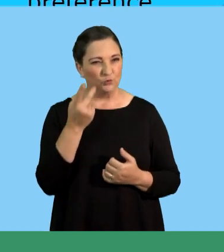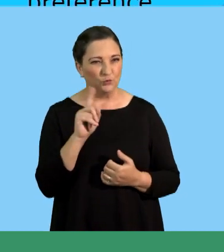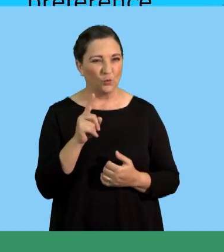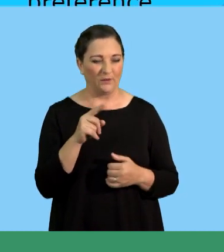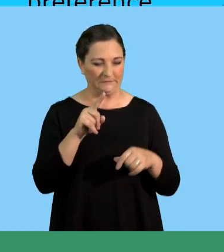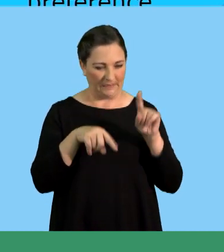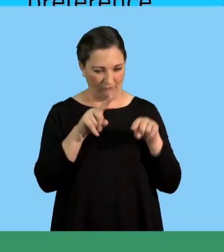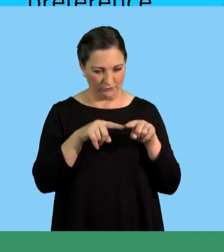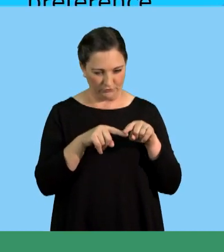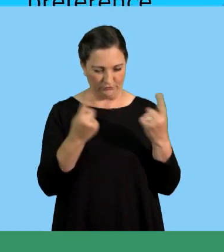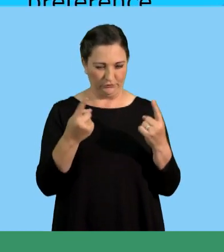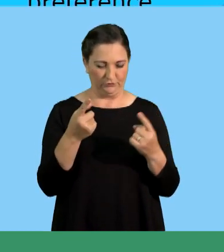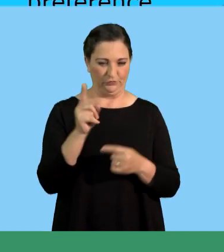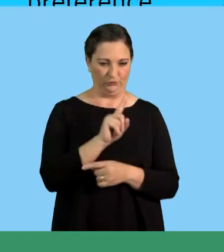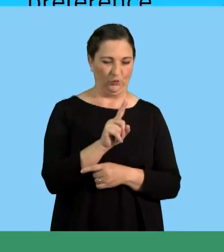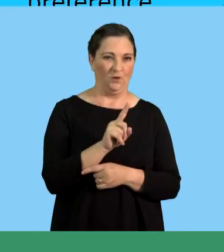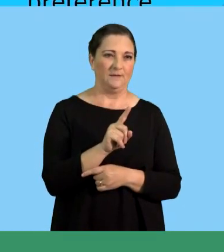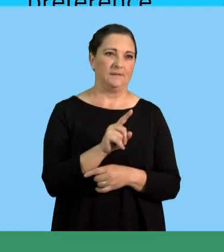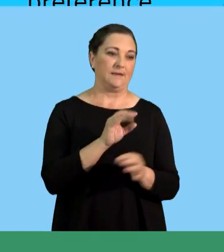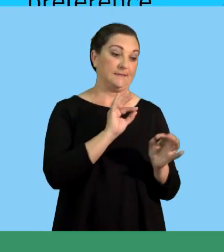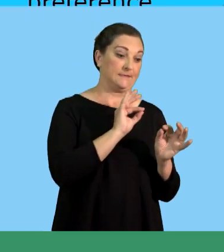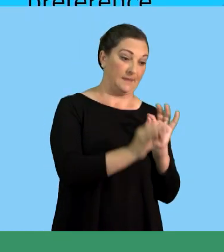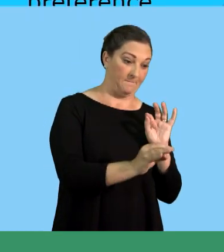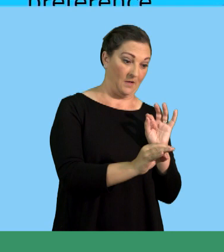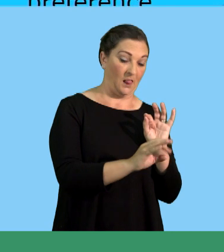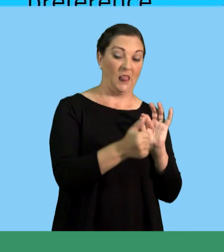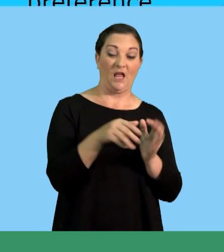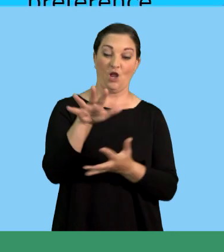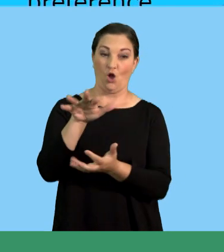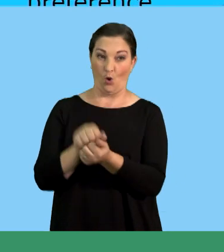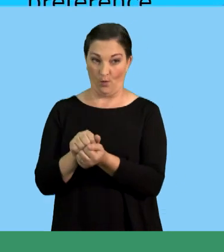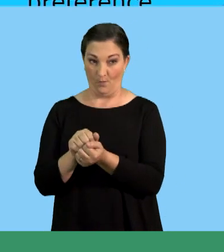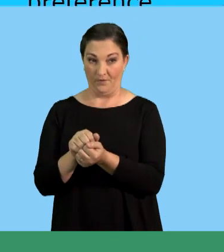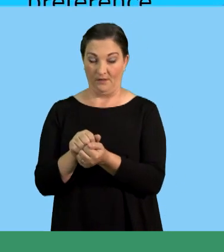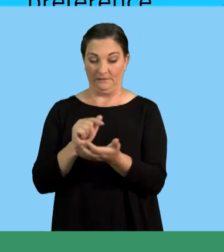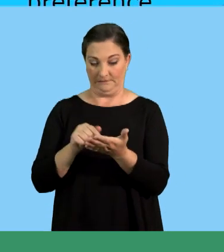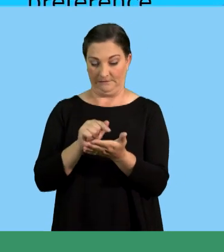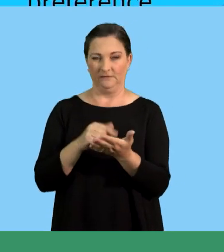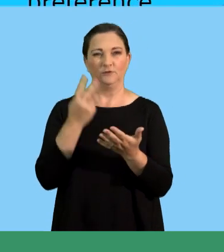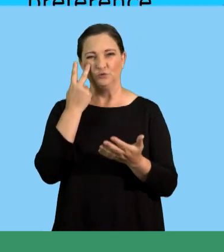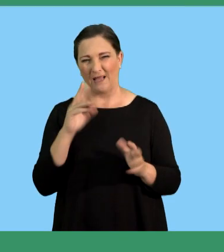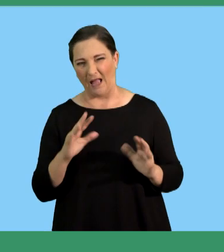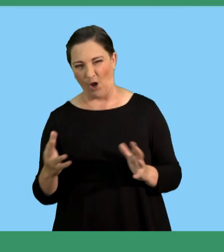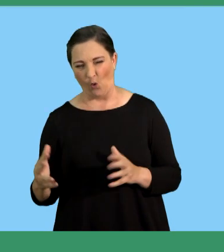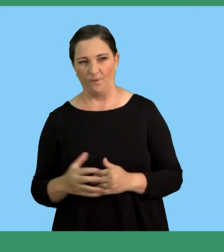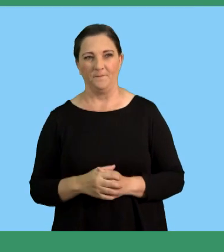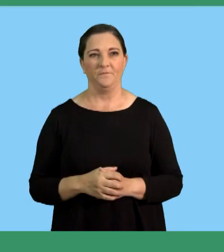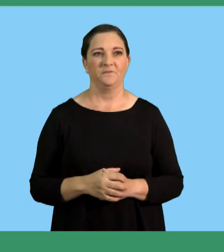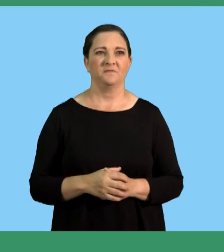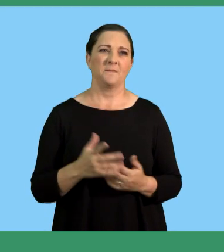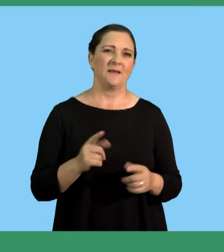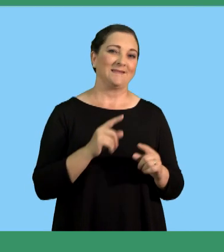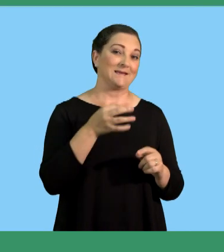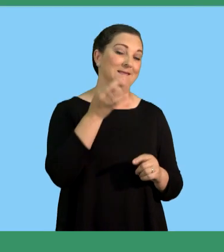now into differences between now simple and compound, then look into the calculation. Now, what